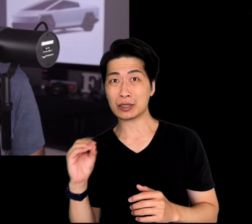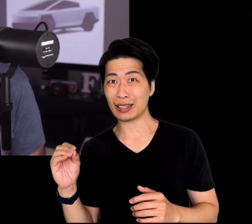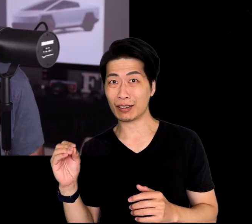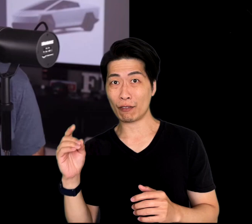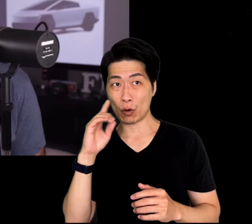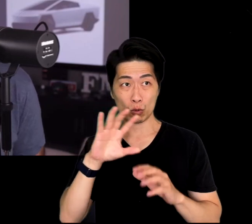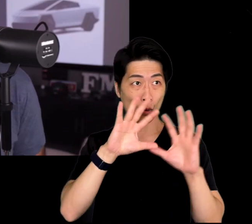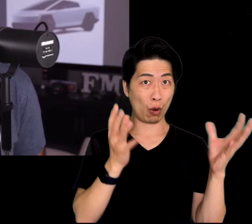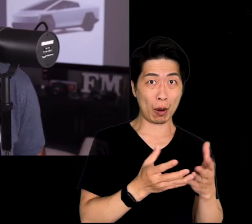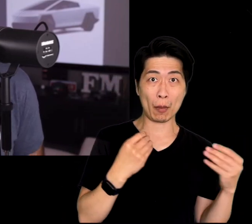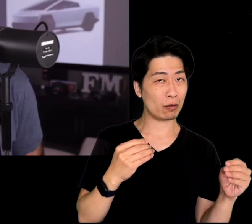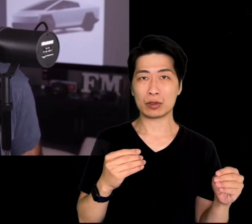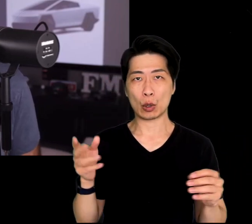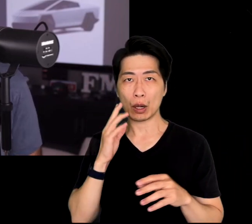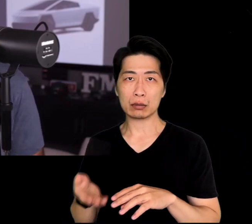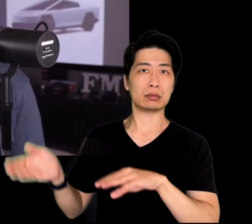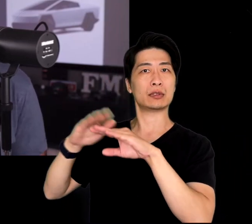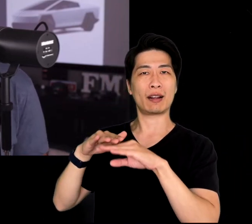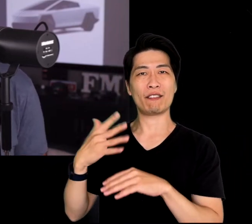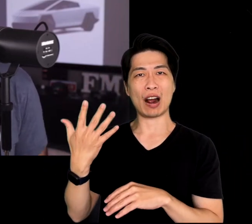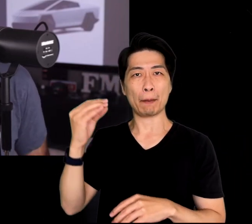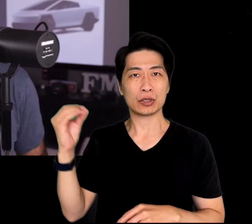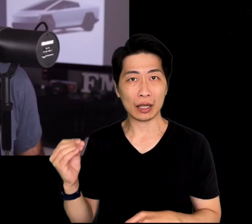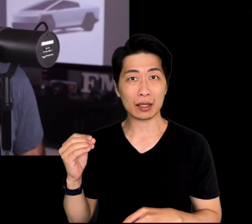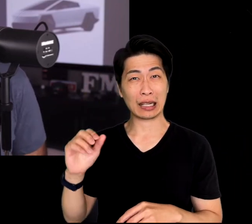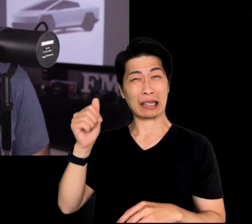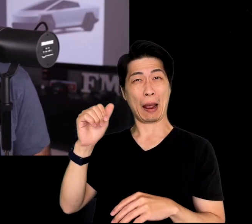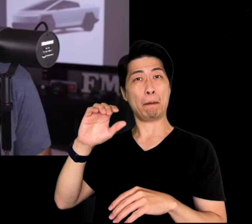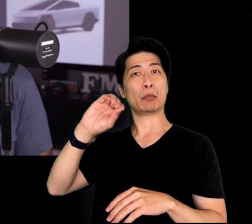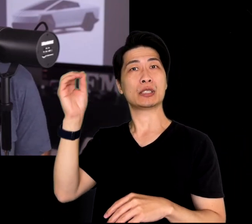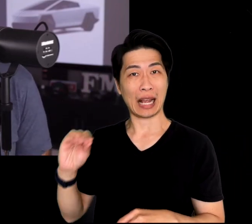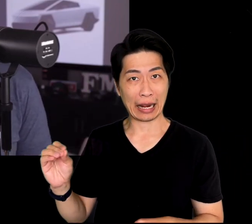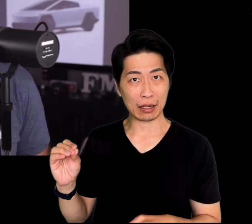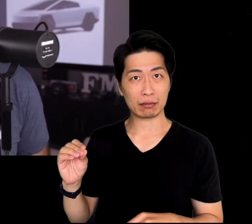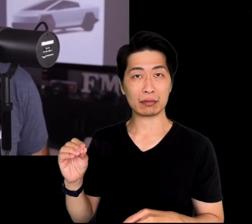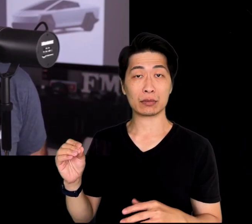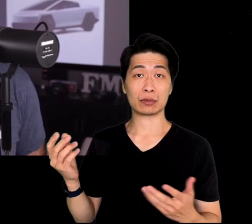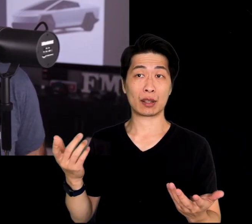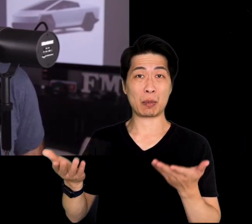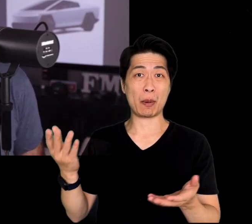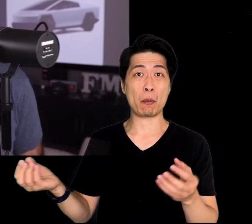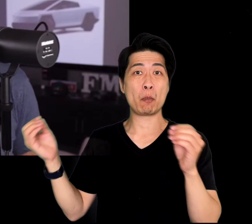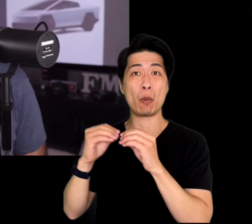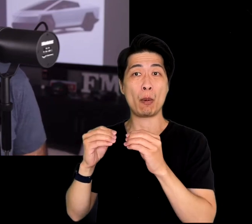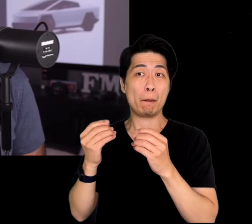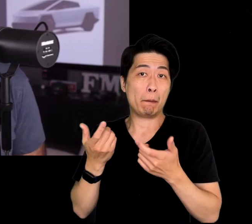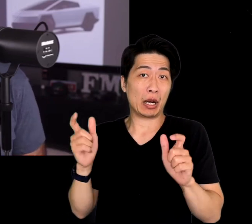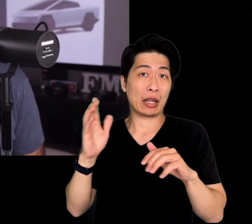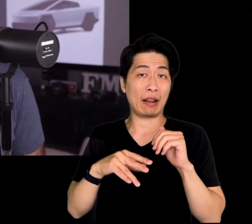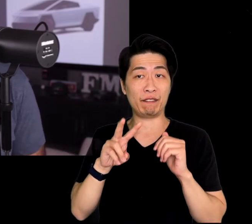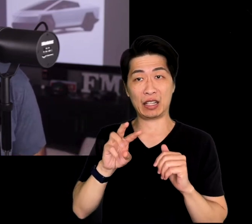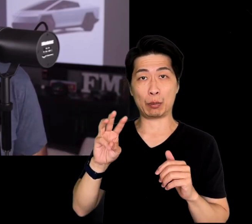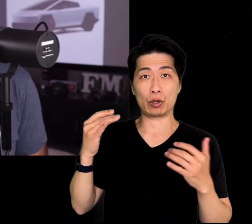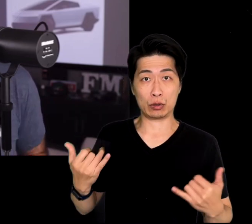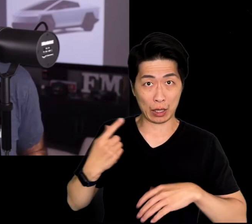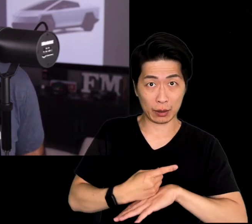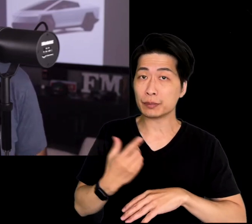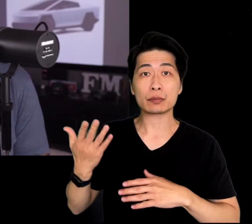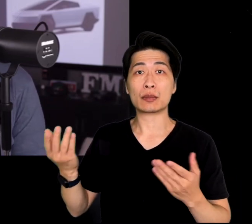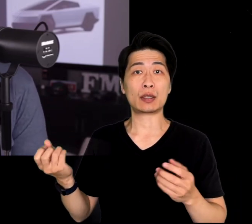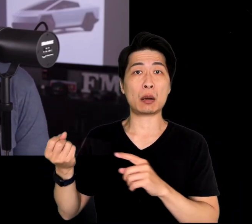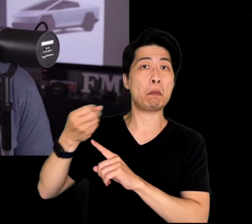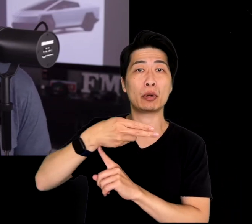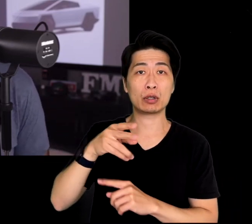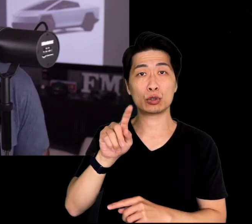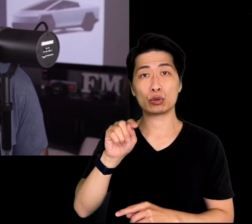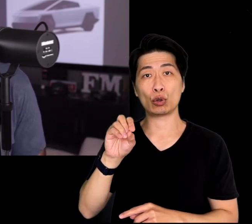4.2% of the total market. It's going to be like 5%. It's going to be like 10%, right? And they might be bigger than VW now in the United States, but maybe they could be